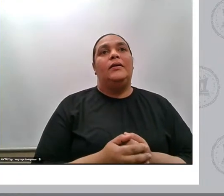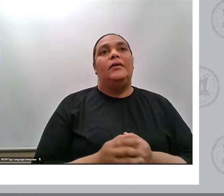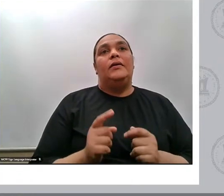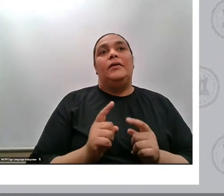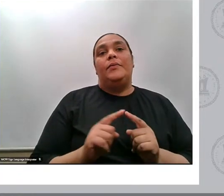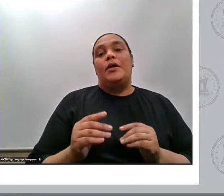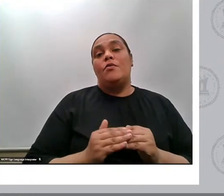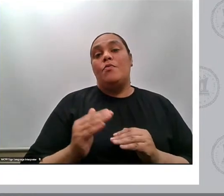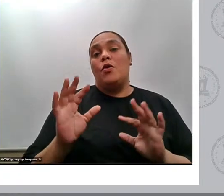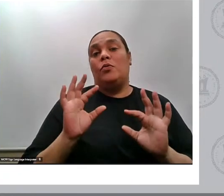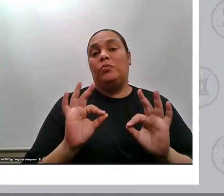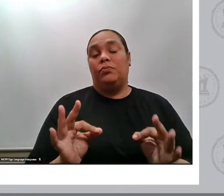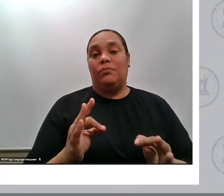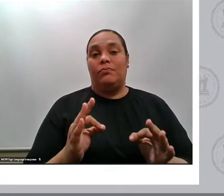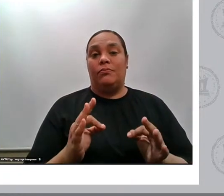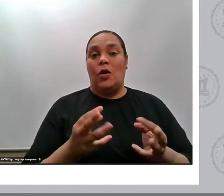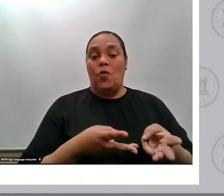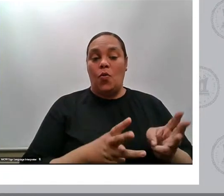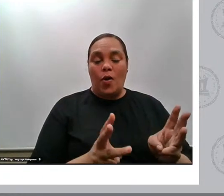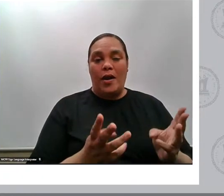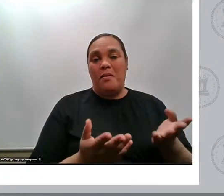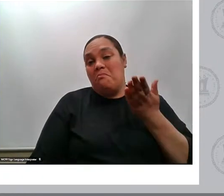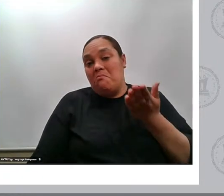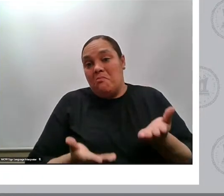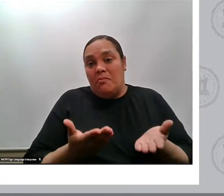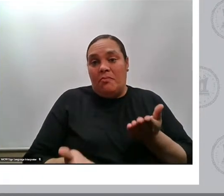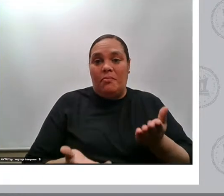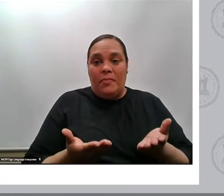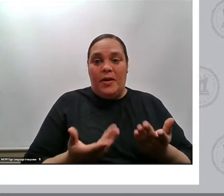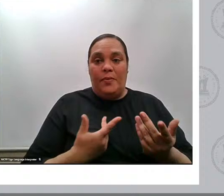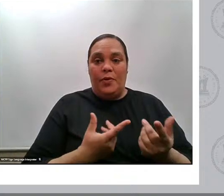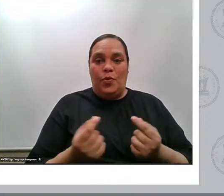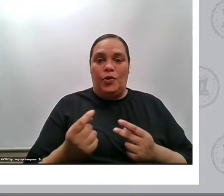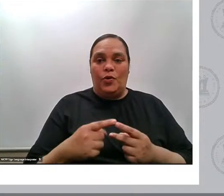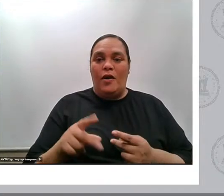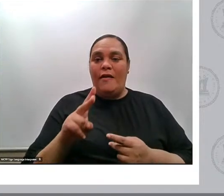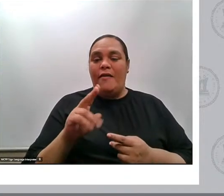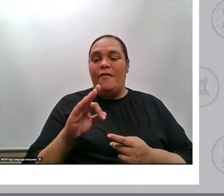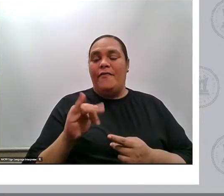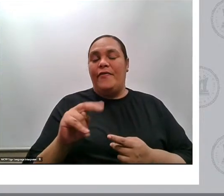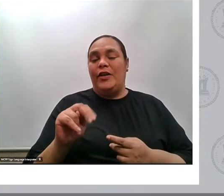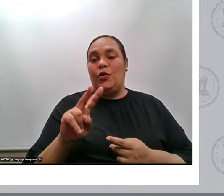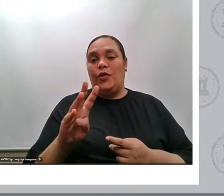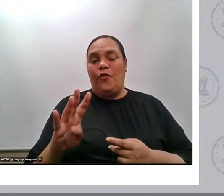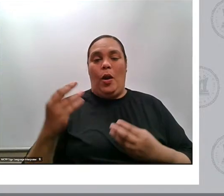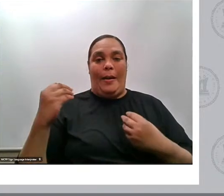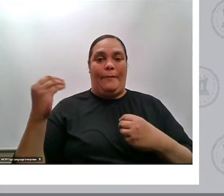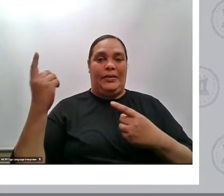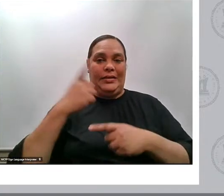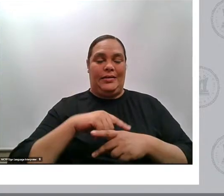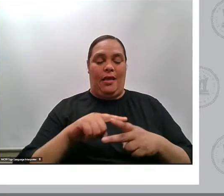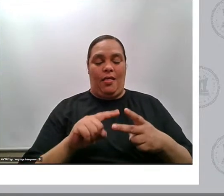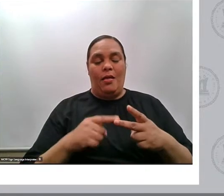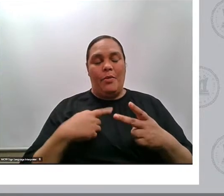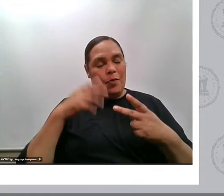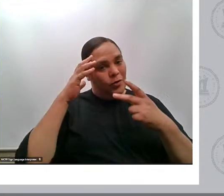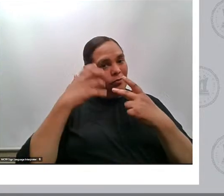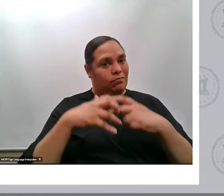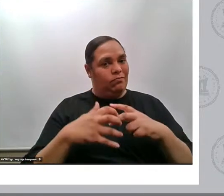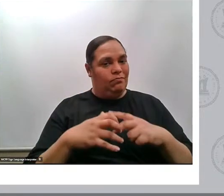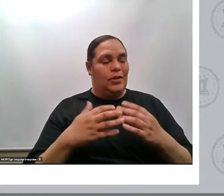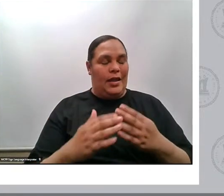More appropriate platforms maybe is Fin24 and Business Day, and that's something we can consider going